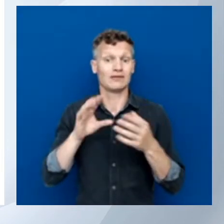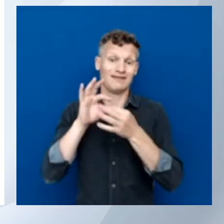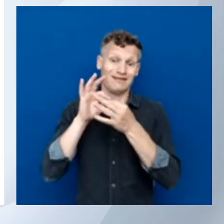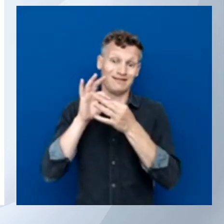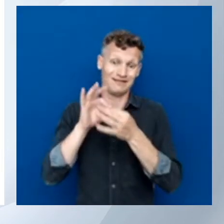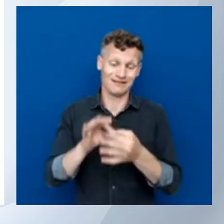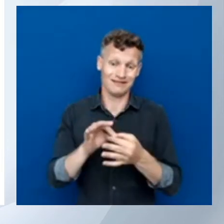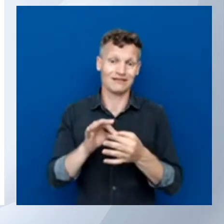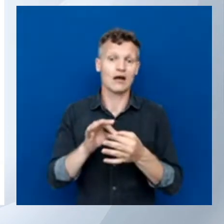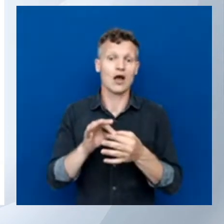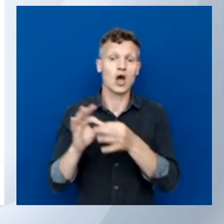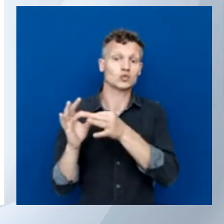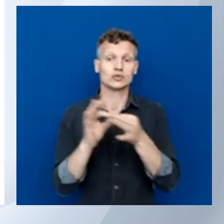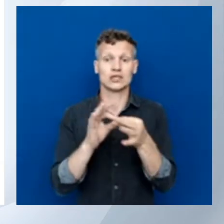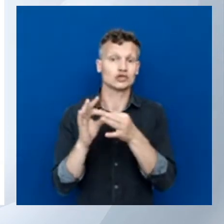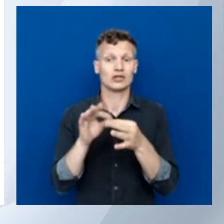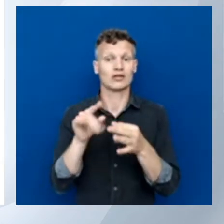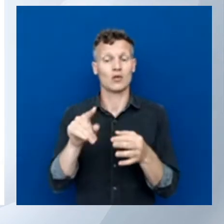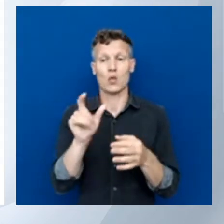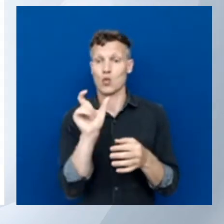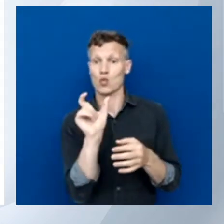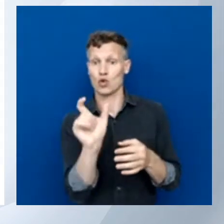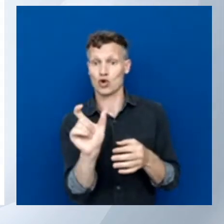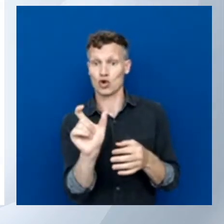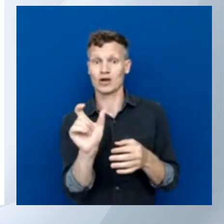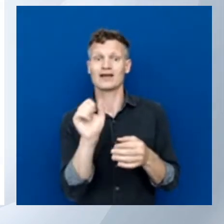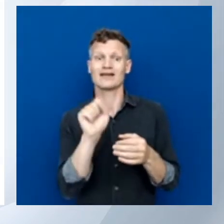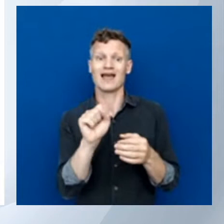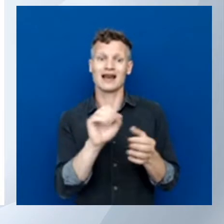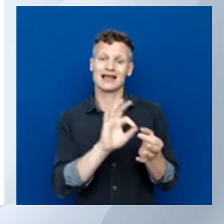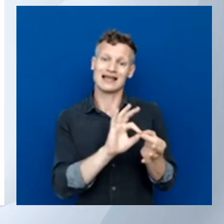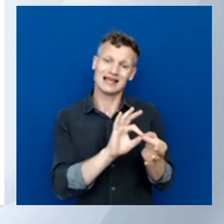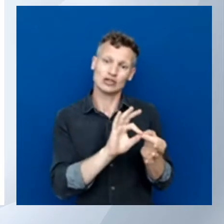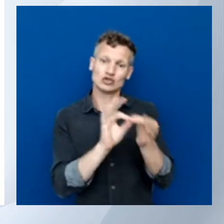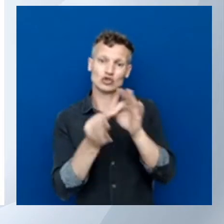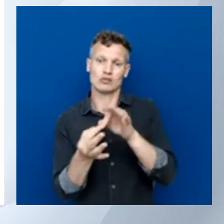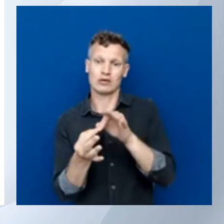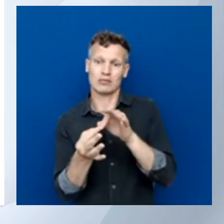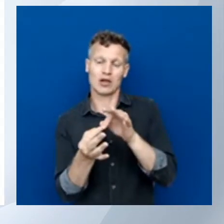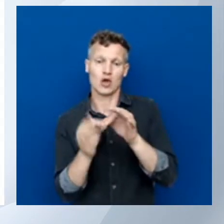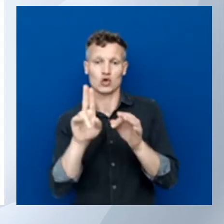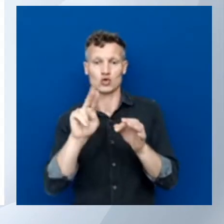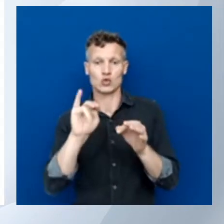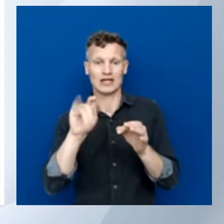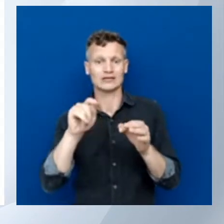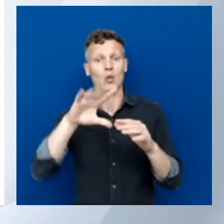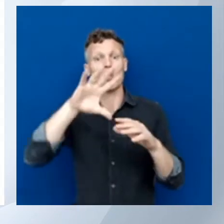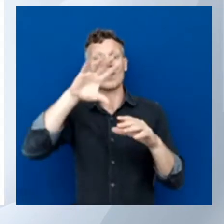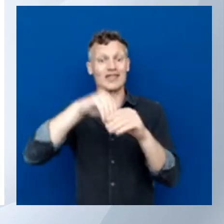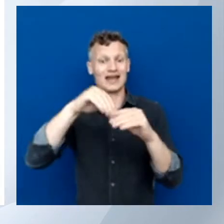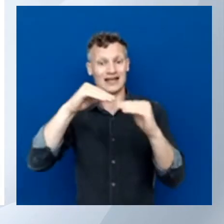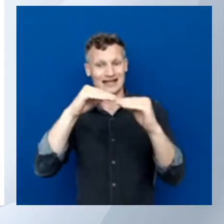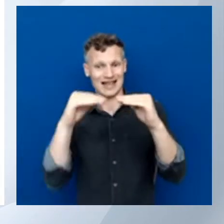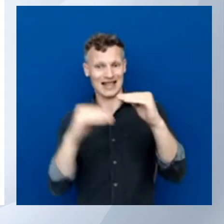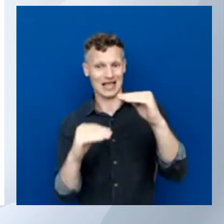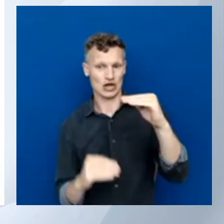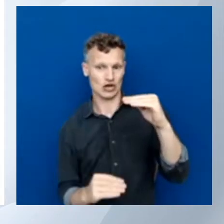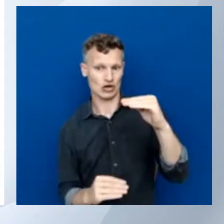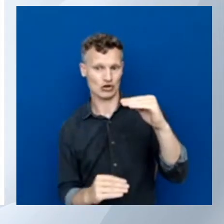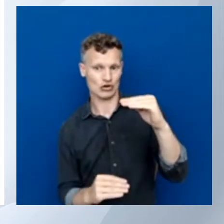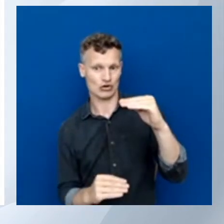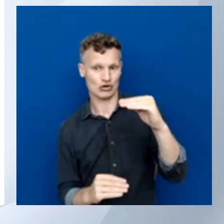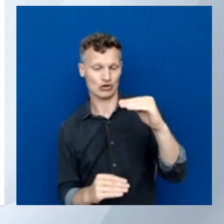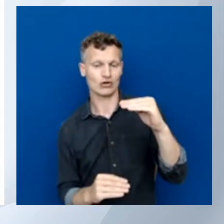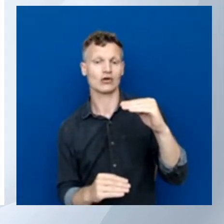word with interpretable units in the hidden states of the layers. And then we want to quantify how